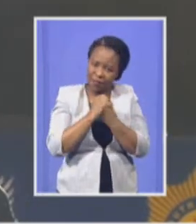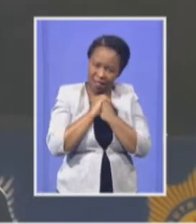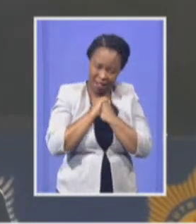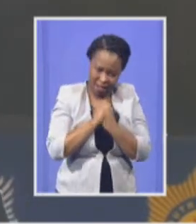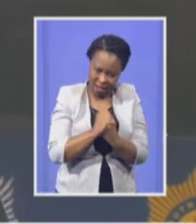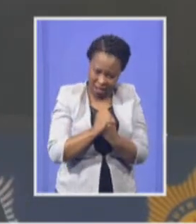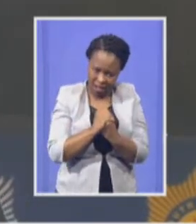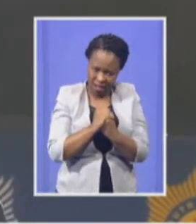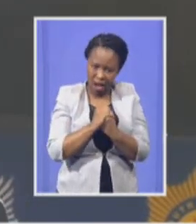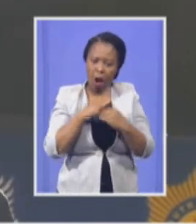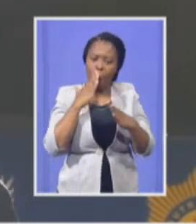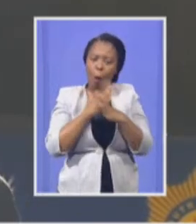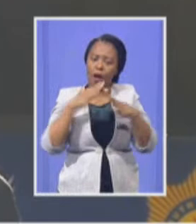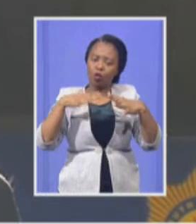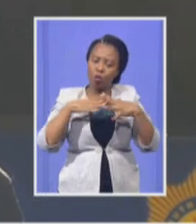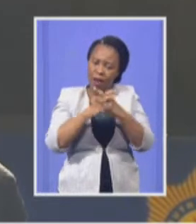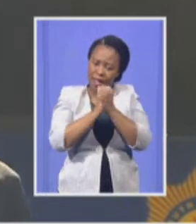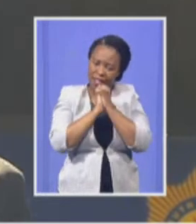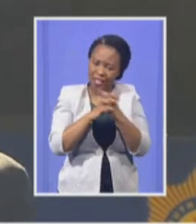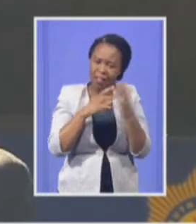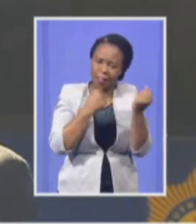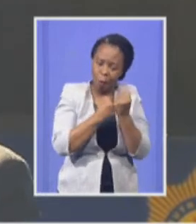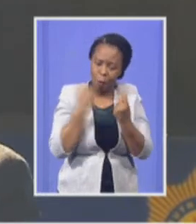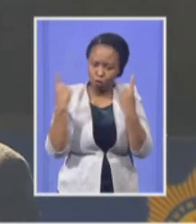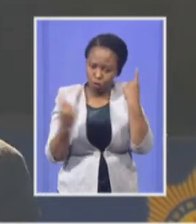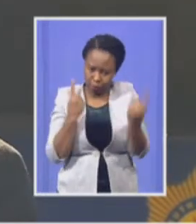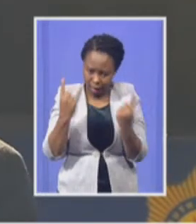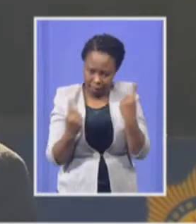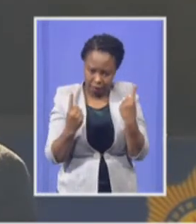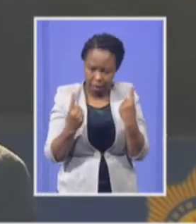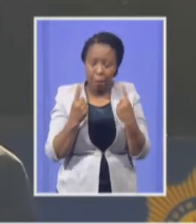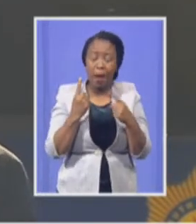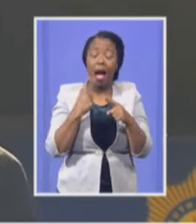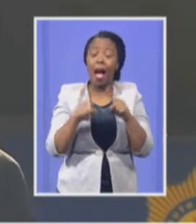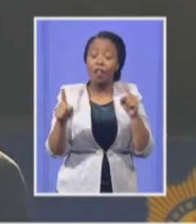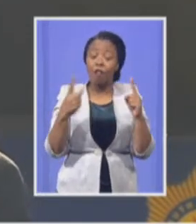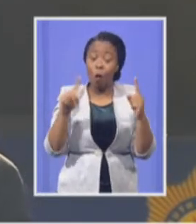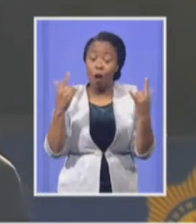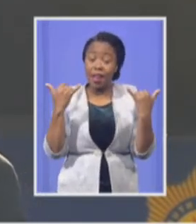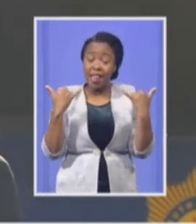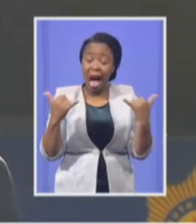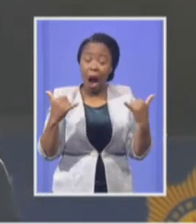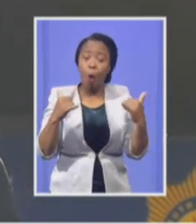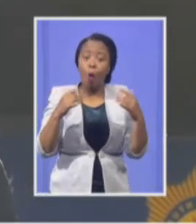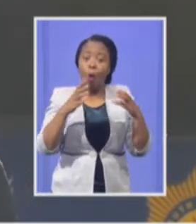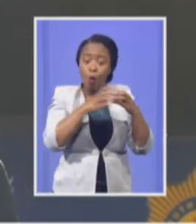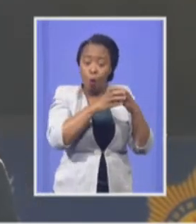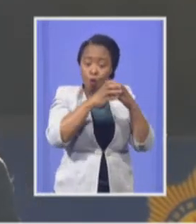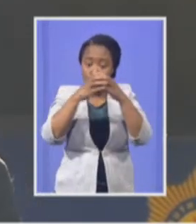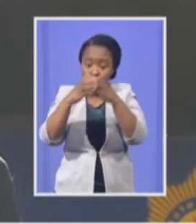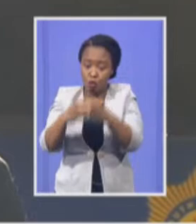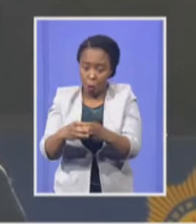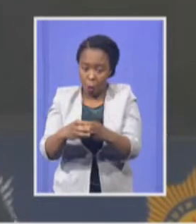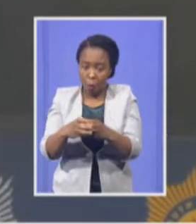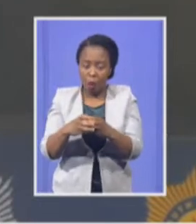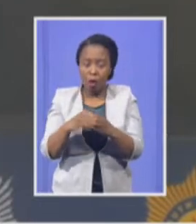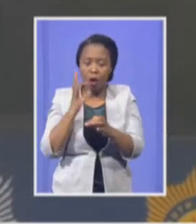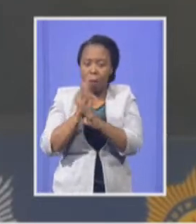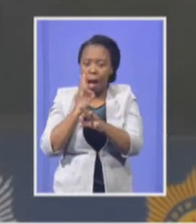nawo but okwamanje sizoletha igroup yamaphoyisa la ubaba umhlalo ukhona